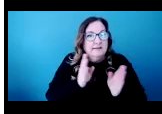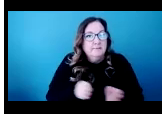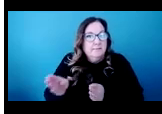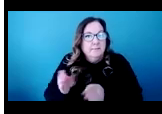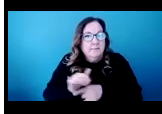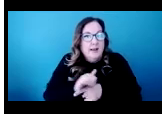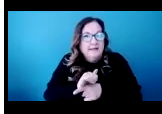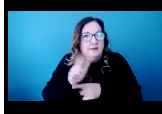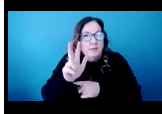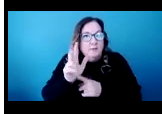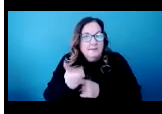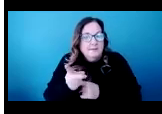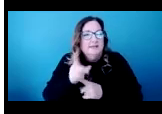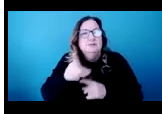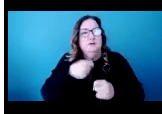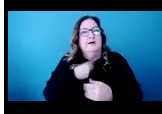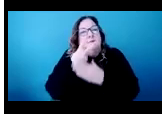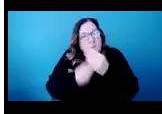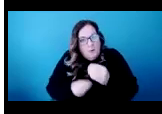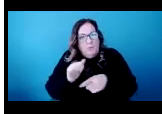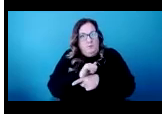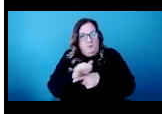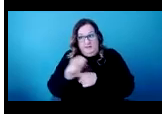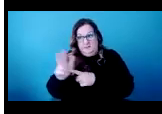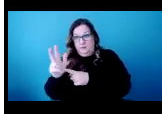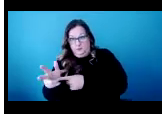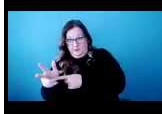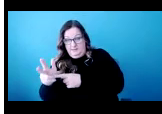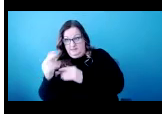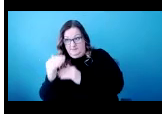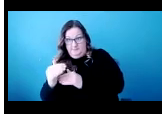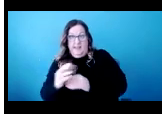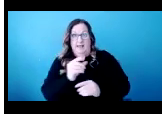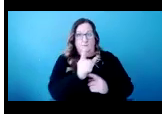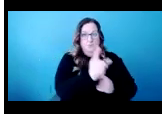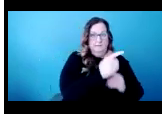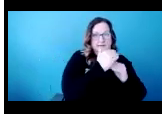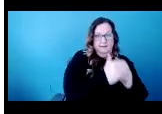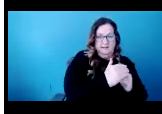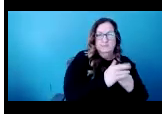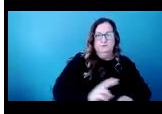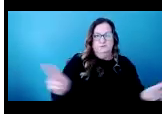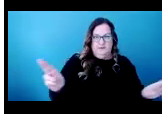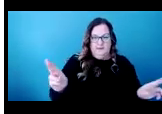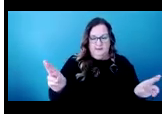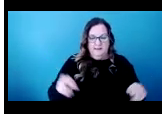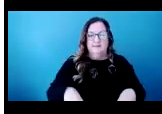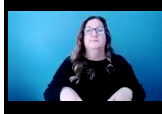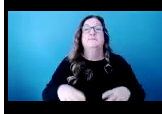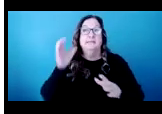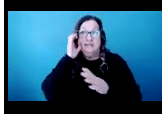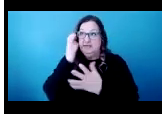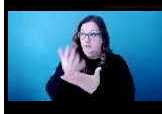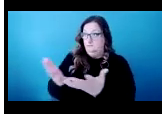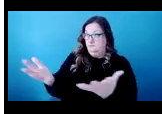out? Do that preparation beforehand. So after they hear the public comment and they kind of debate about it, they'll take a